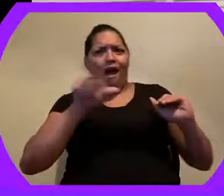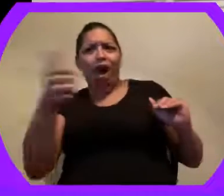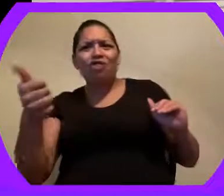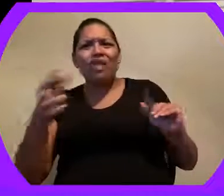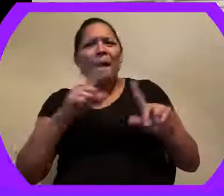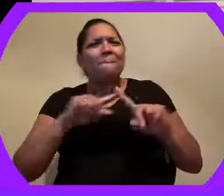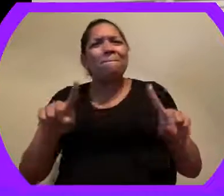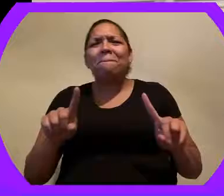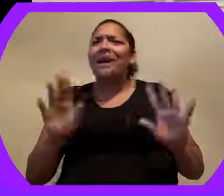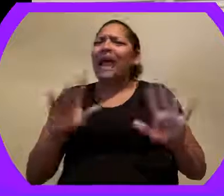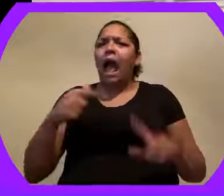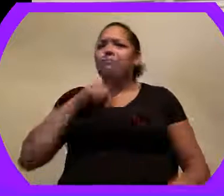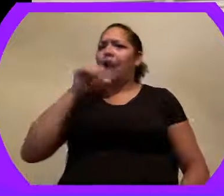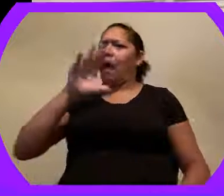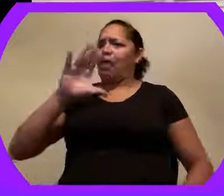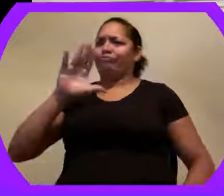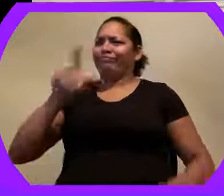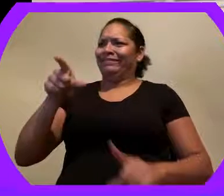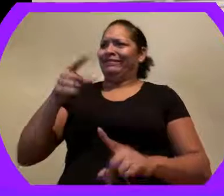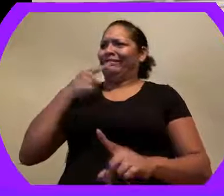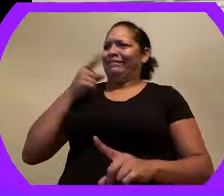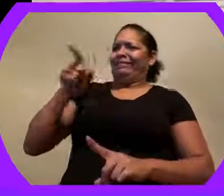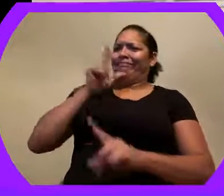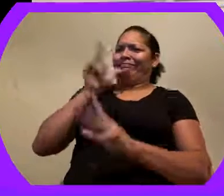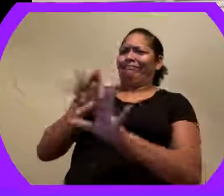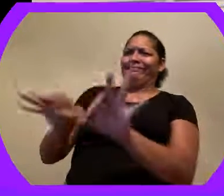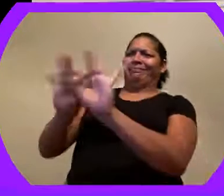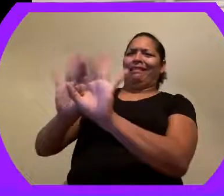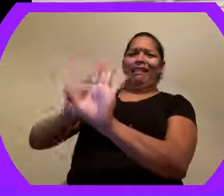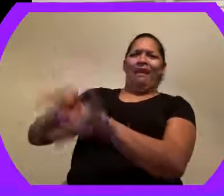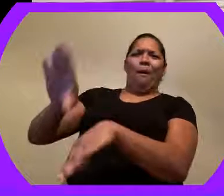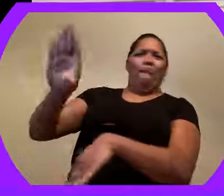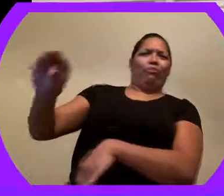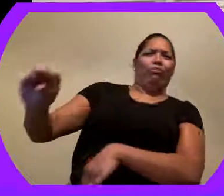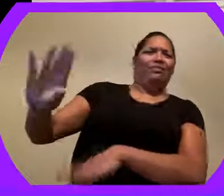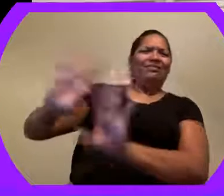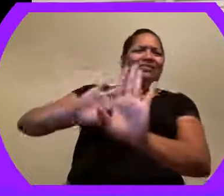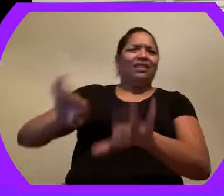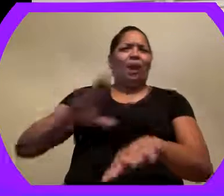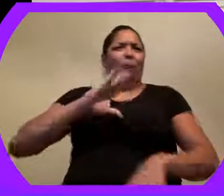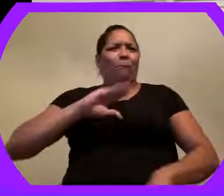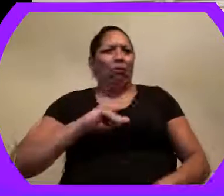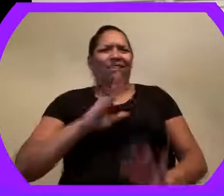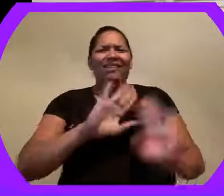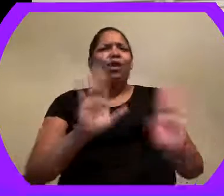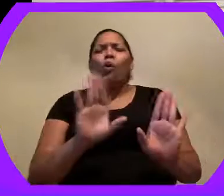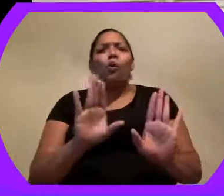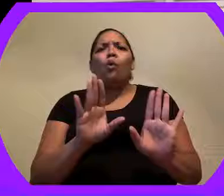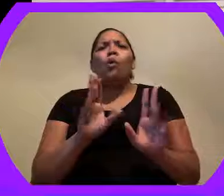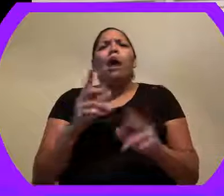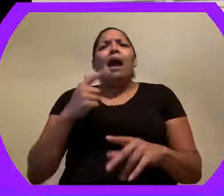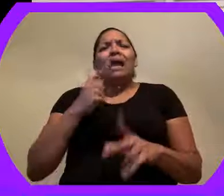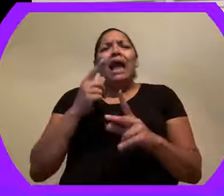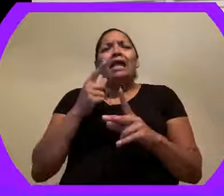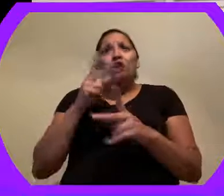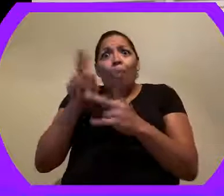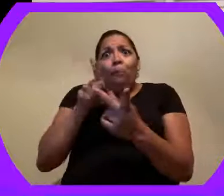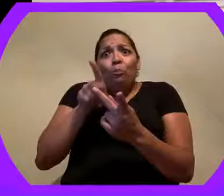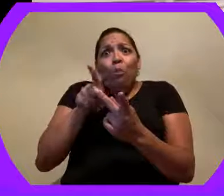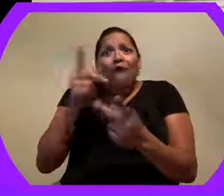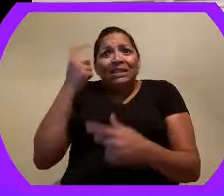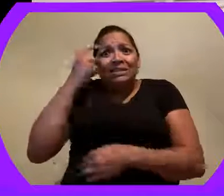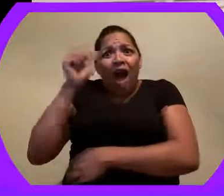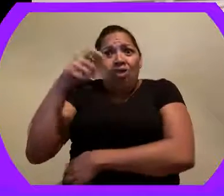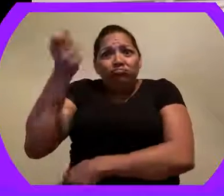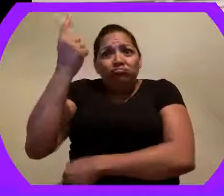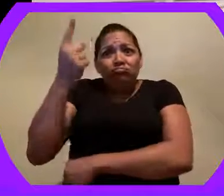us, some more than others. And so by no means am I belittling your past or belittling your experience or belittling your physical condition or belittling your stress